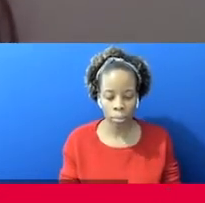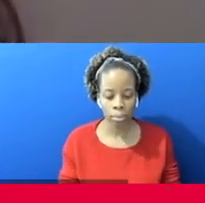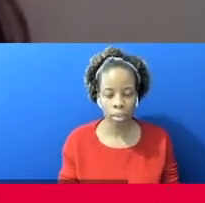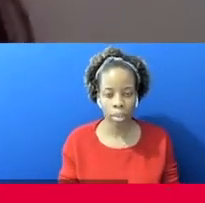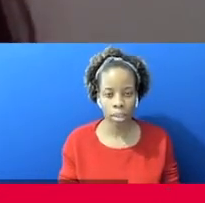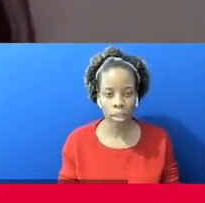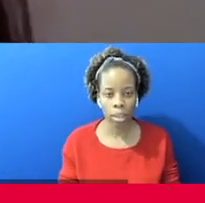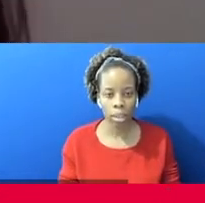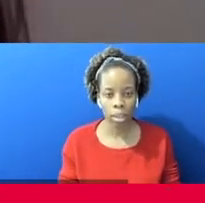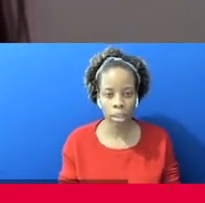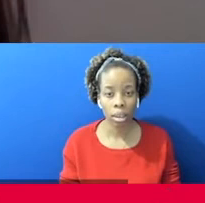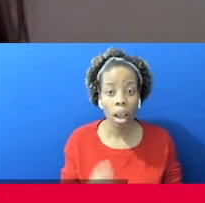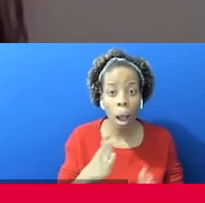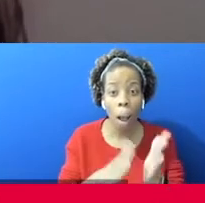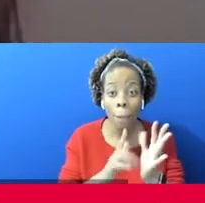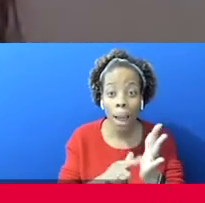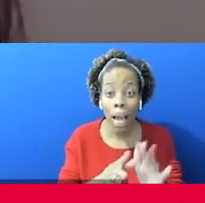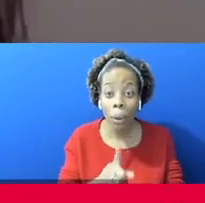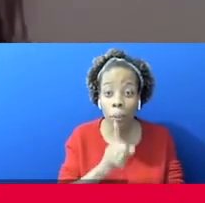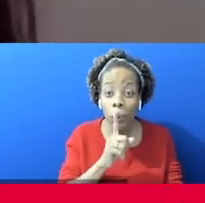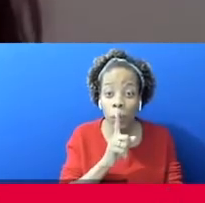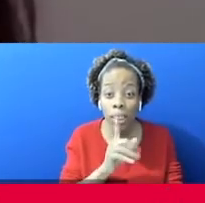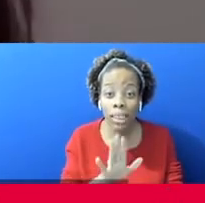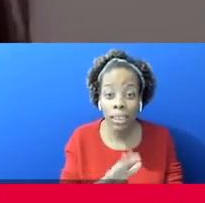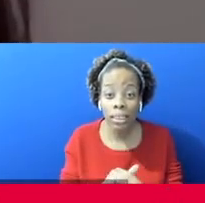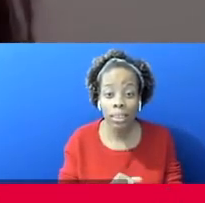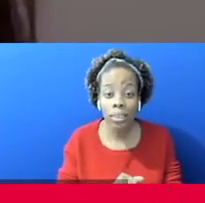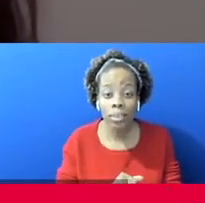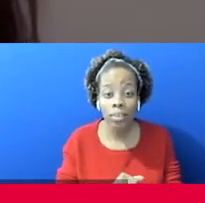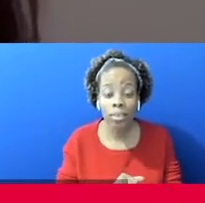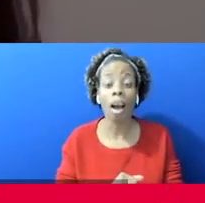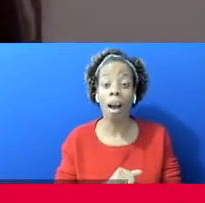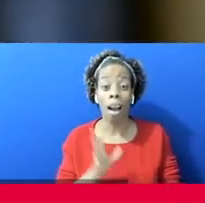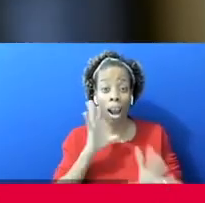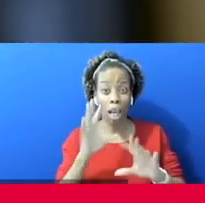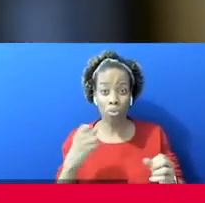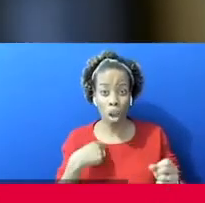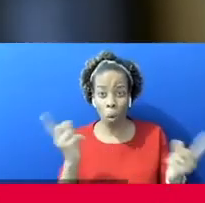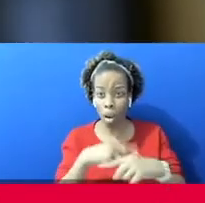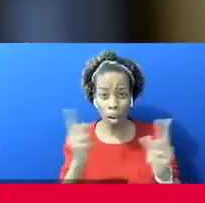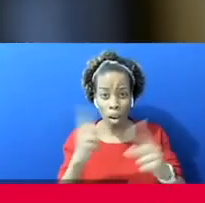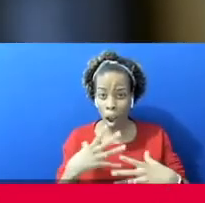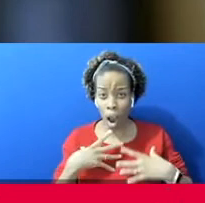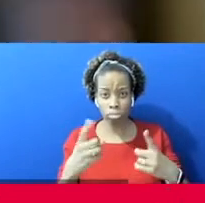I think you're muted. Yeah. Yeah, I was going to say you guys can just talk.